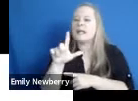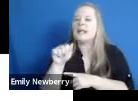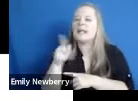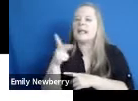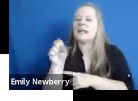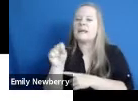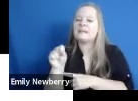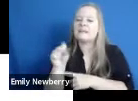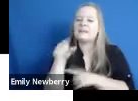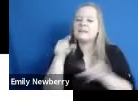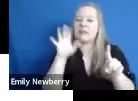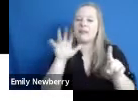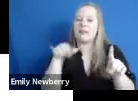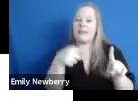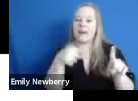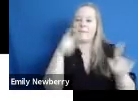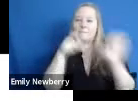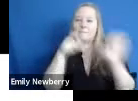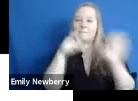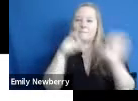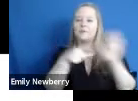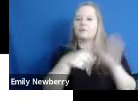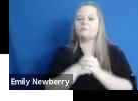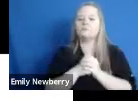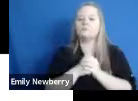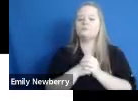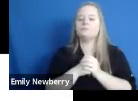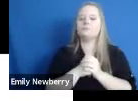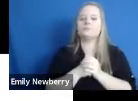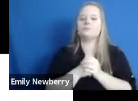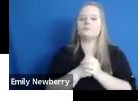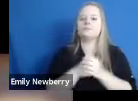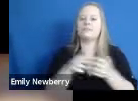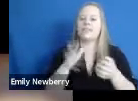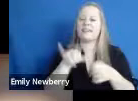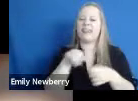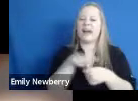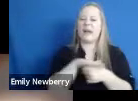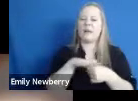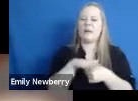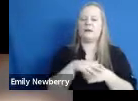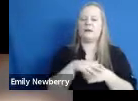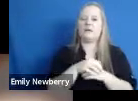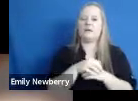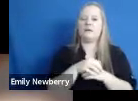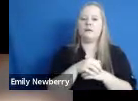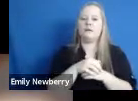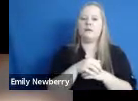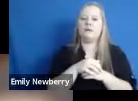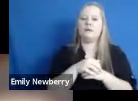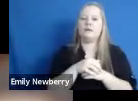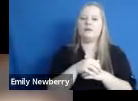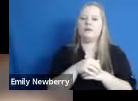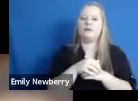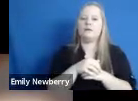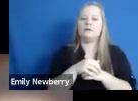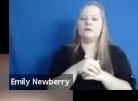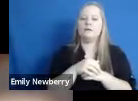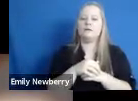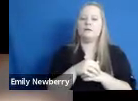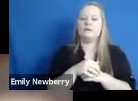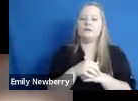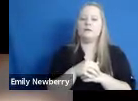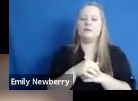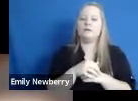and Sheep Springs kind of area down there. But yeah, it's a very,